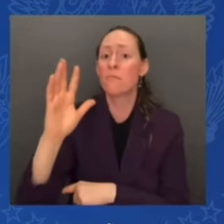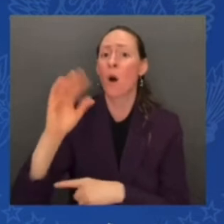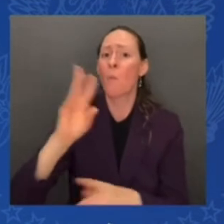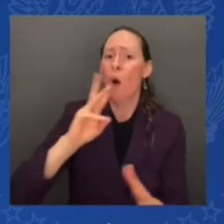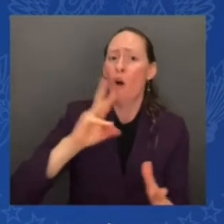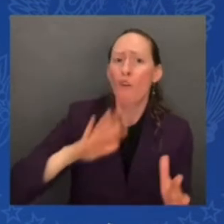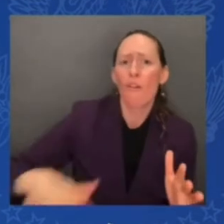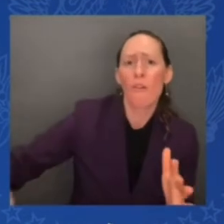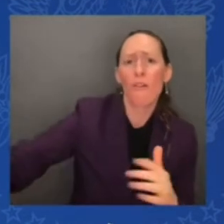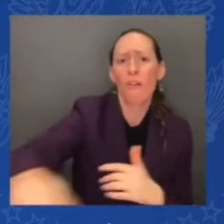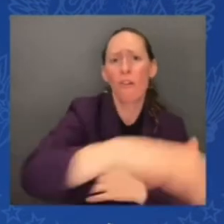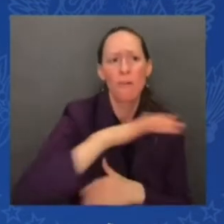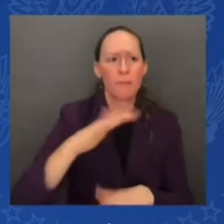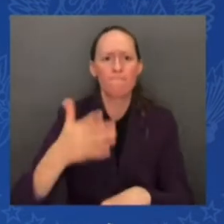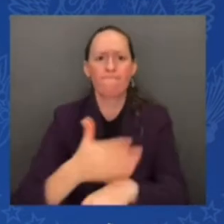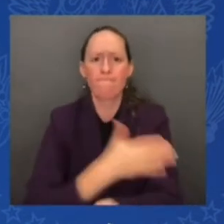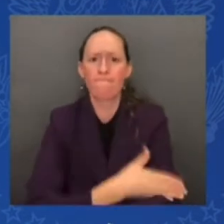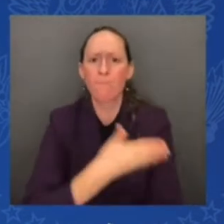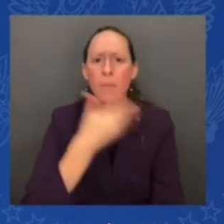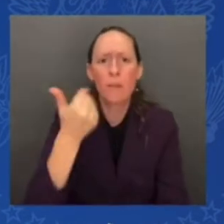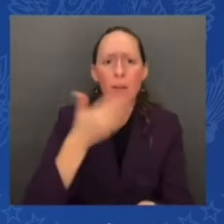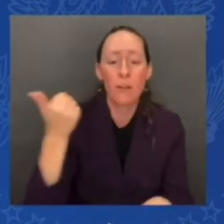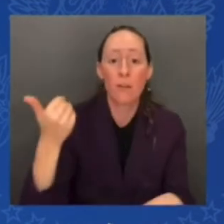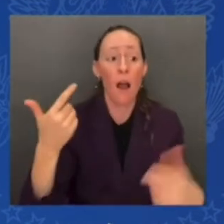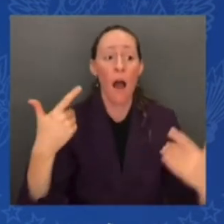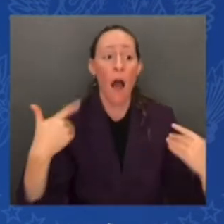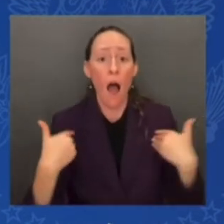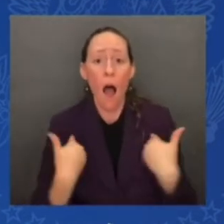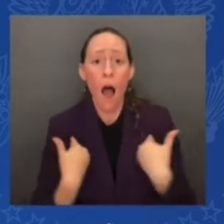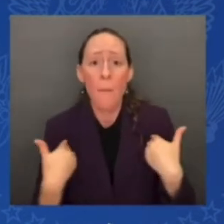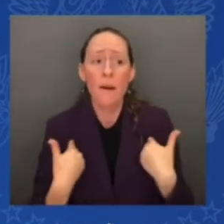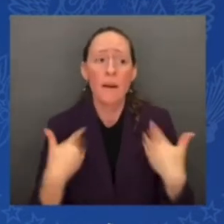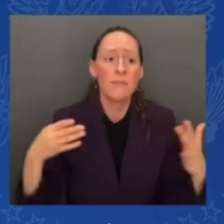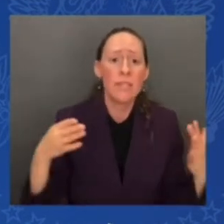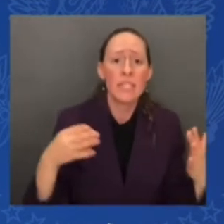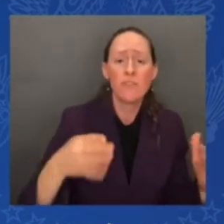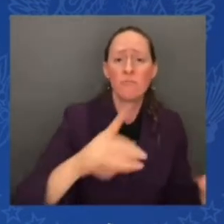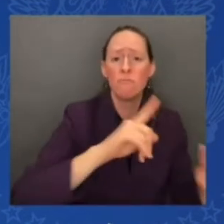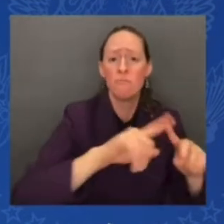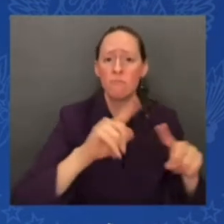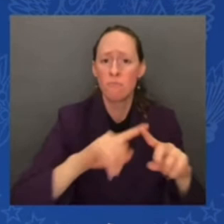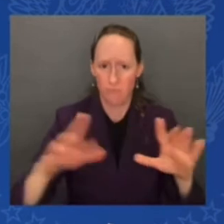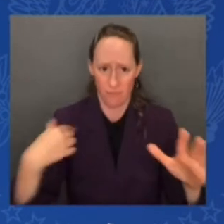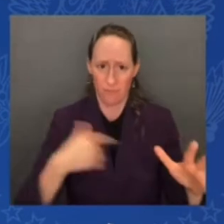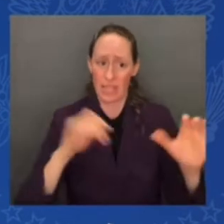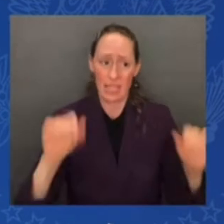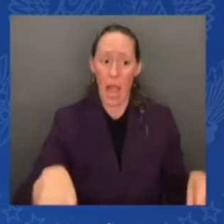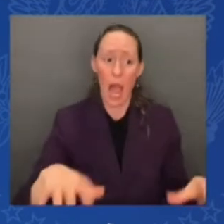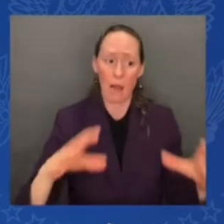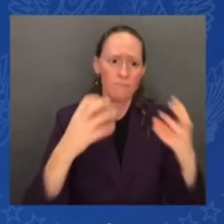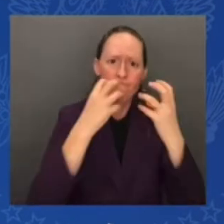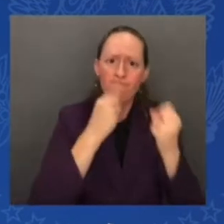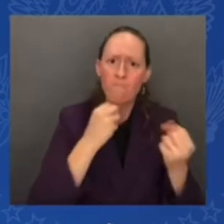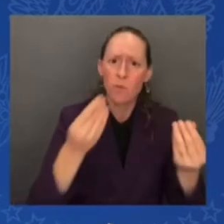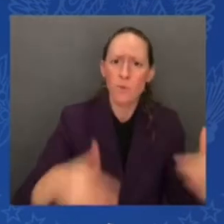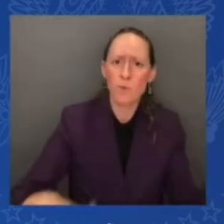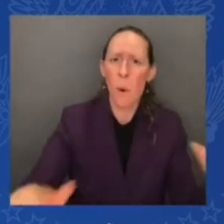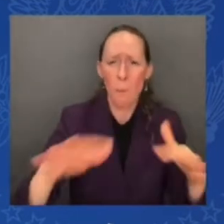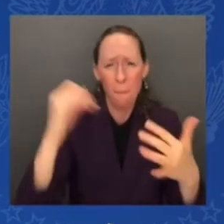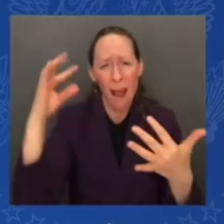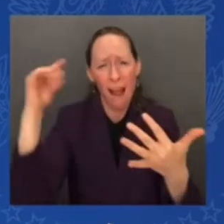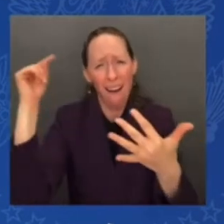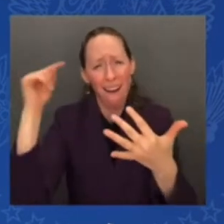health, helping farmers and ranchers get paid for doing the right thing, planting material that absorbs carbon from the air, and not